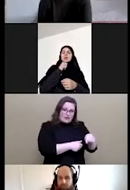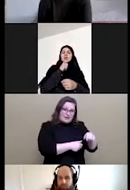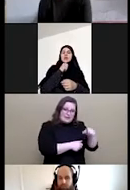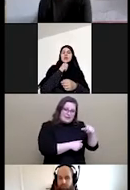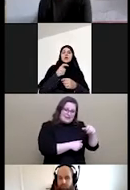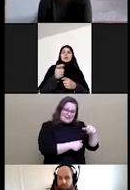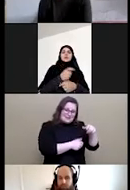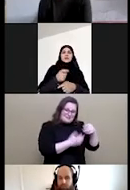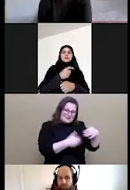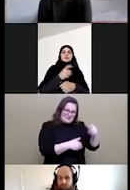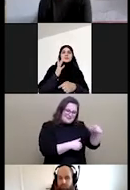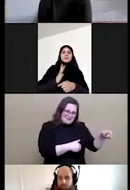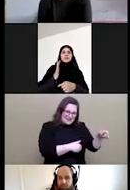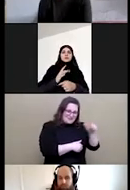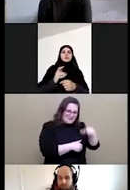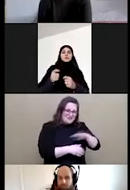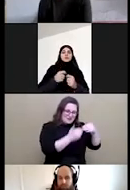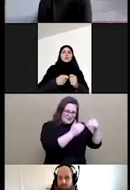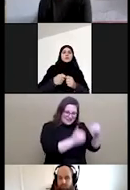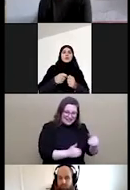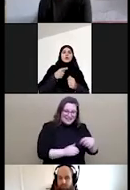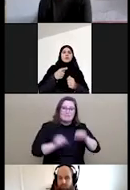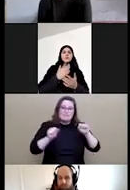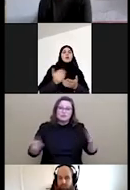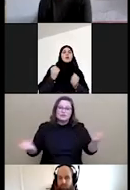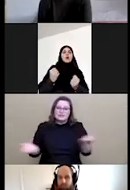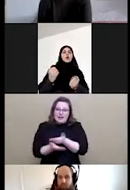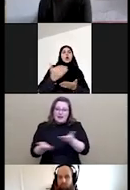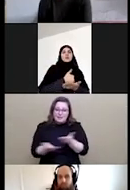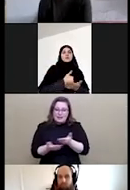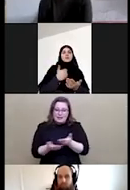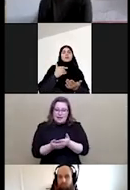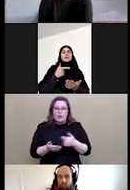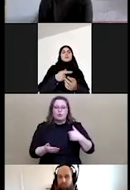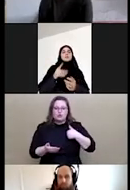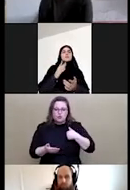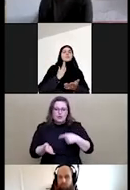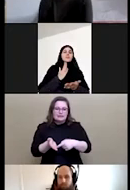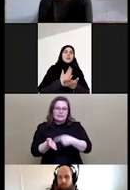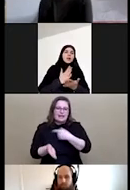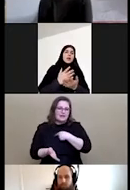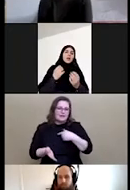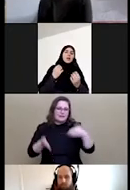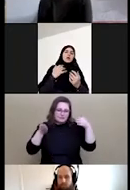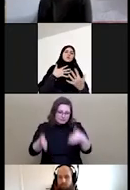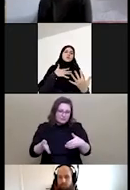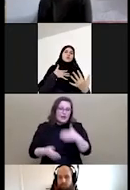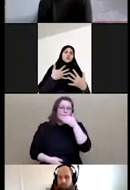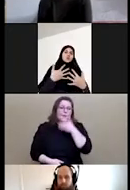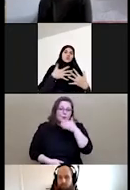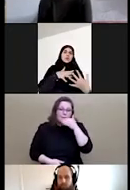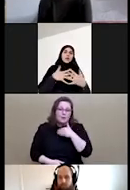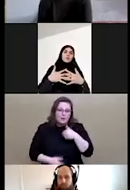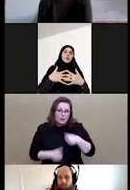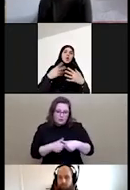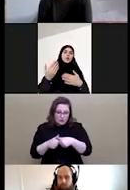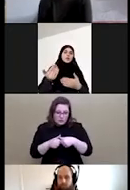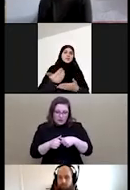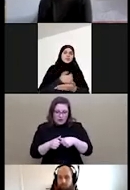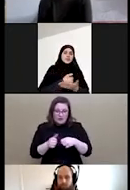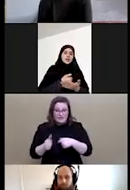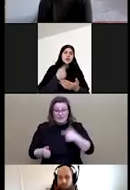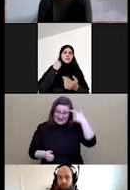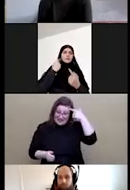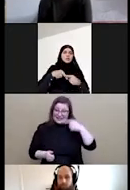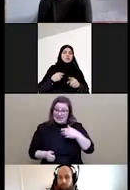interest. Here I particularly mean youth organizations, because we somehow believe that youth is the new